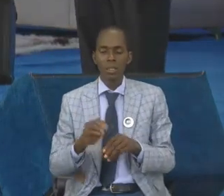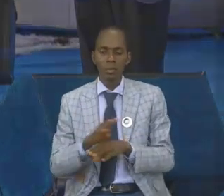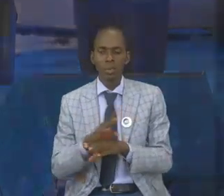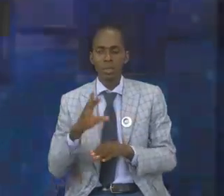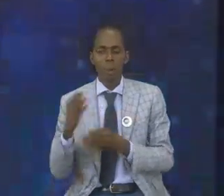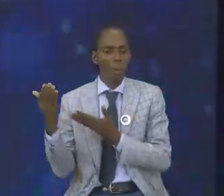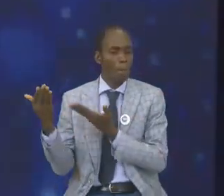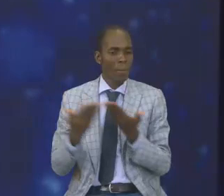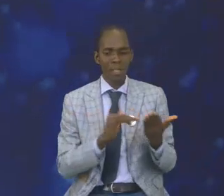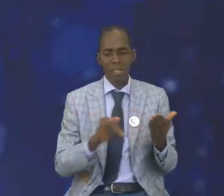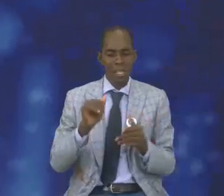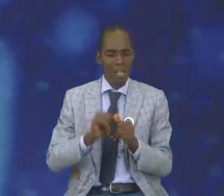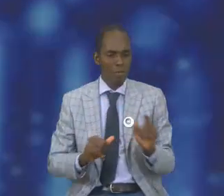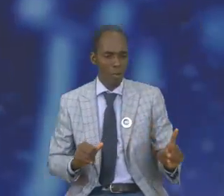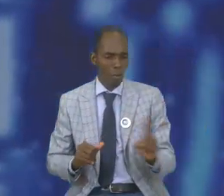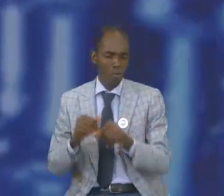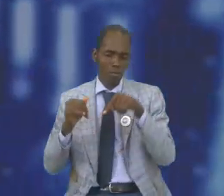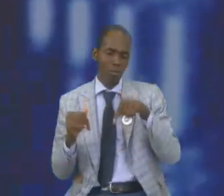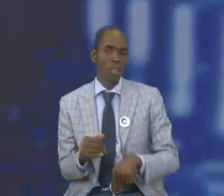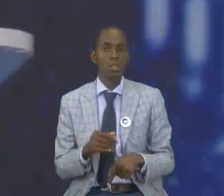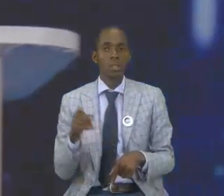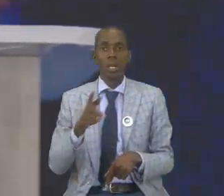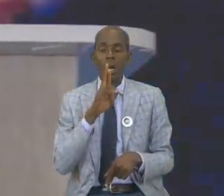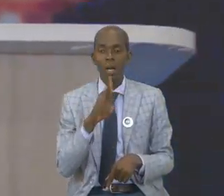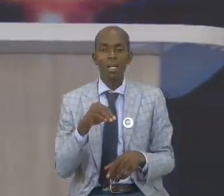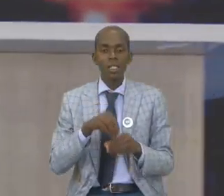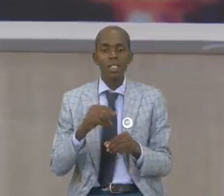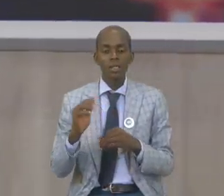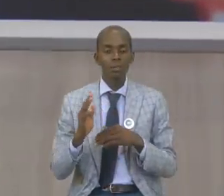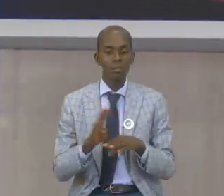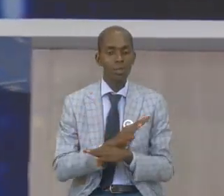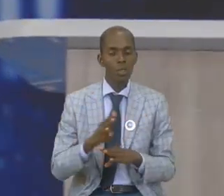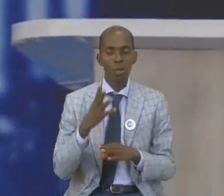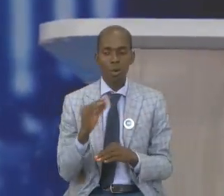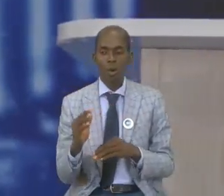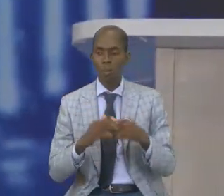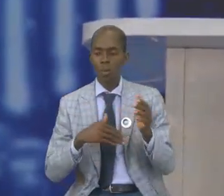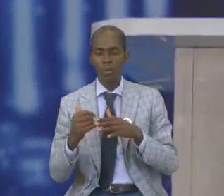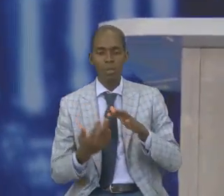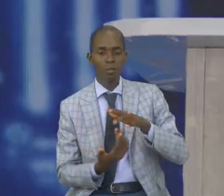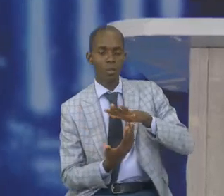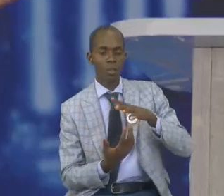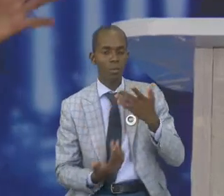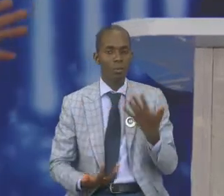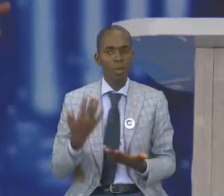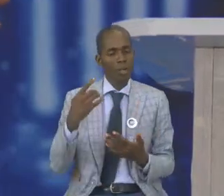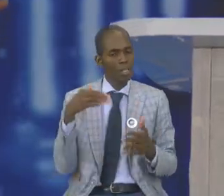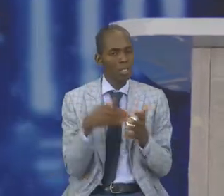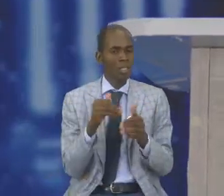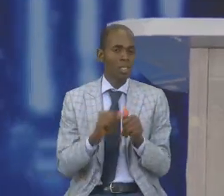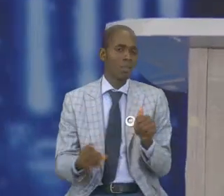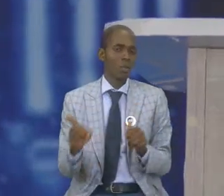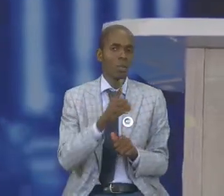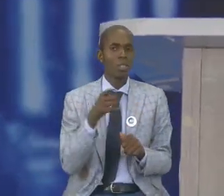body down. Then the business of building the fire of furnace, the furnace of fire for everyone. Then the business